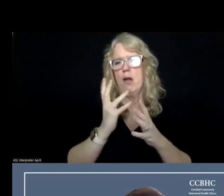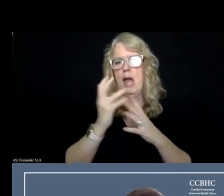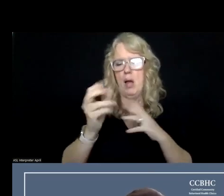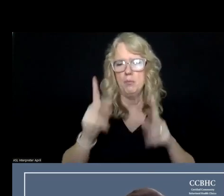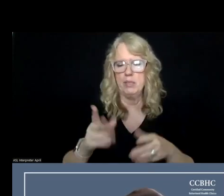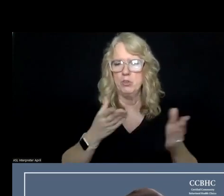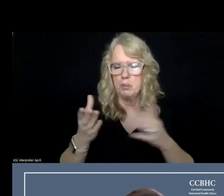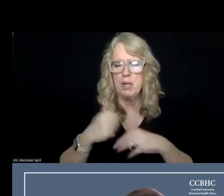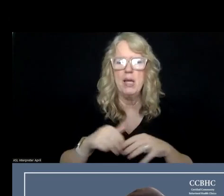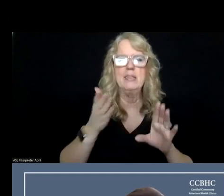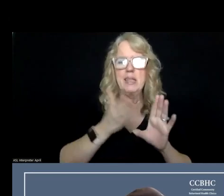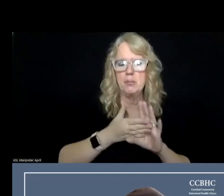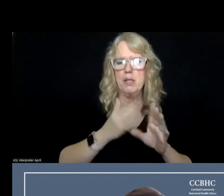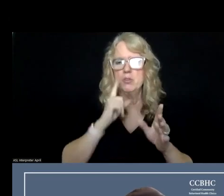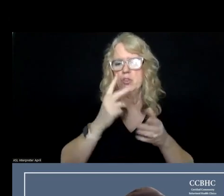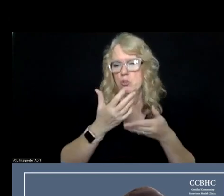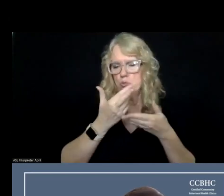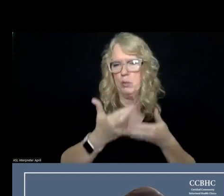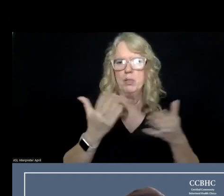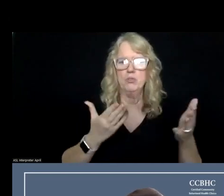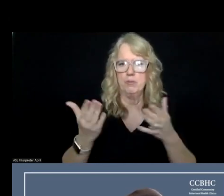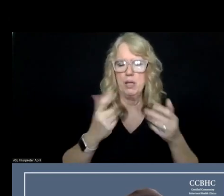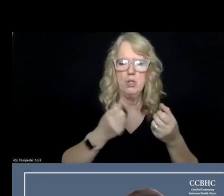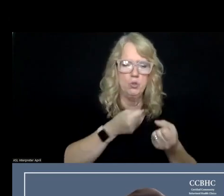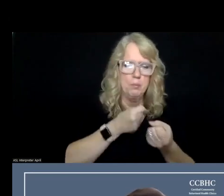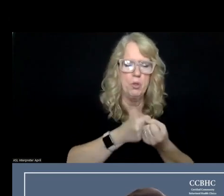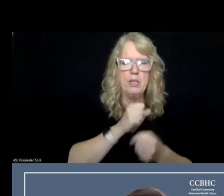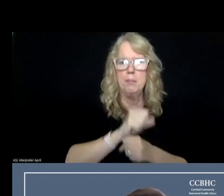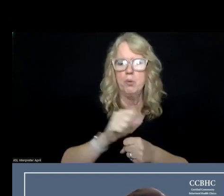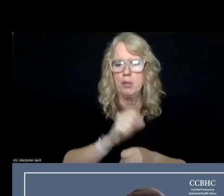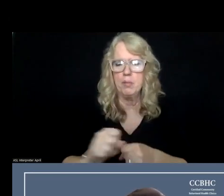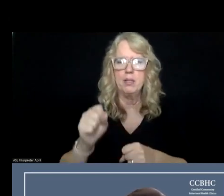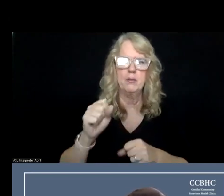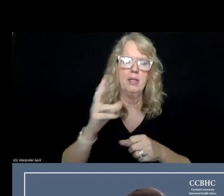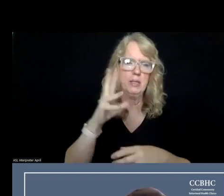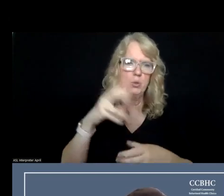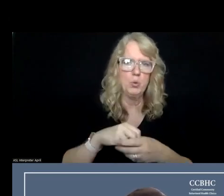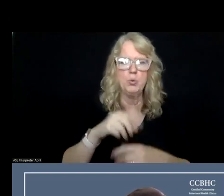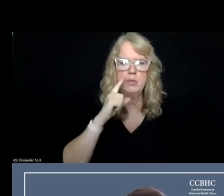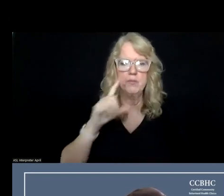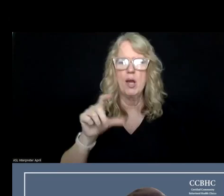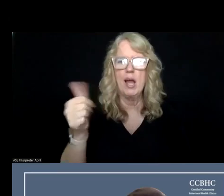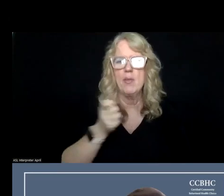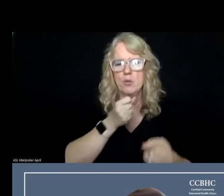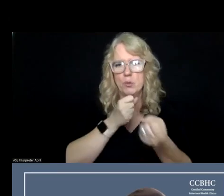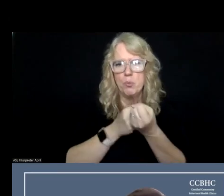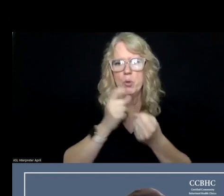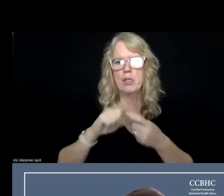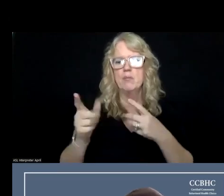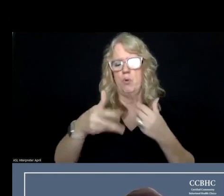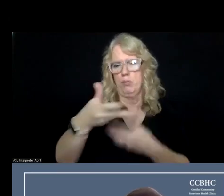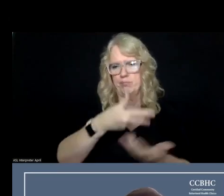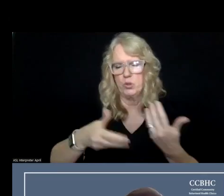expect. Psychiatric rehabilitation services. This includes supported employment. This includes, other supports for social